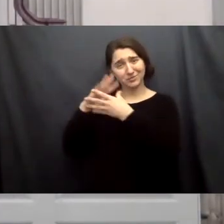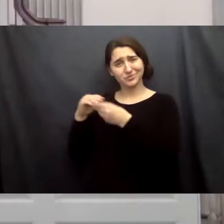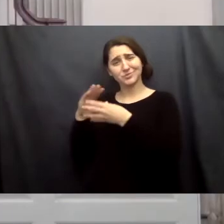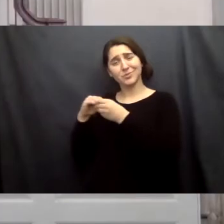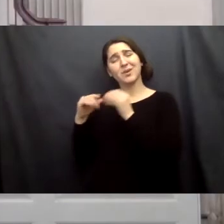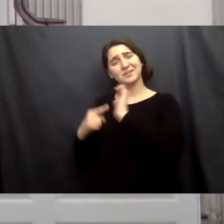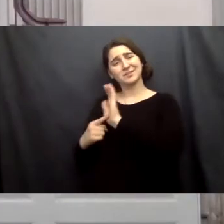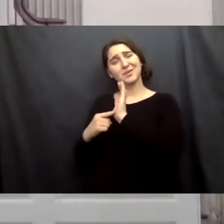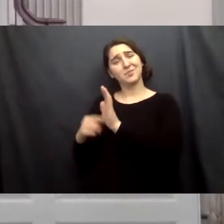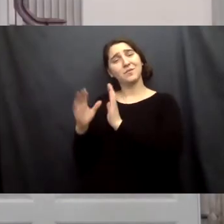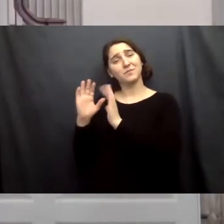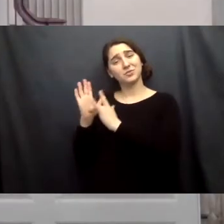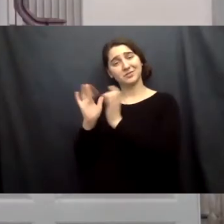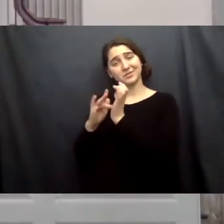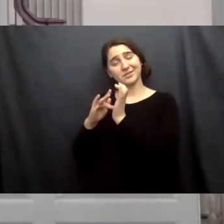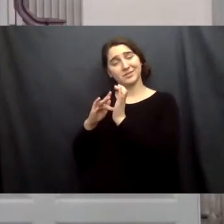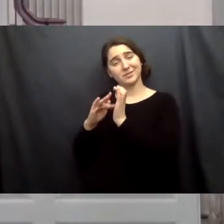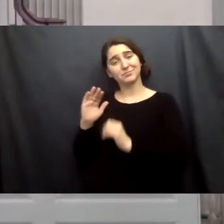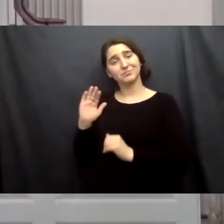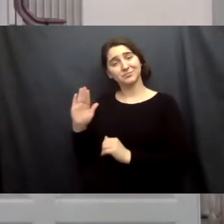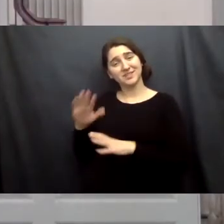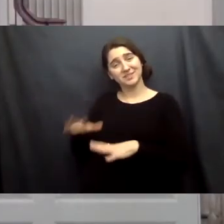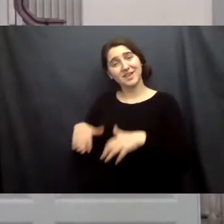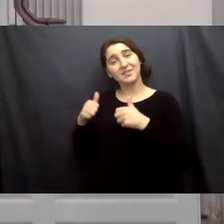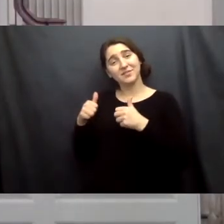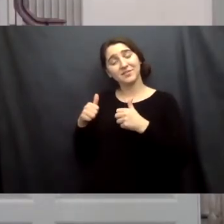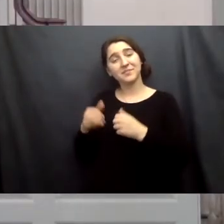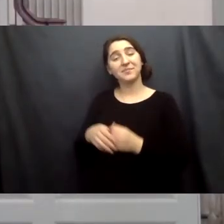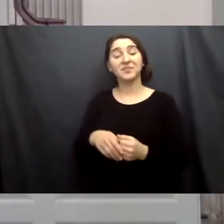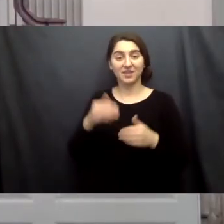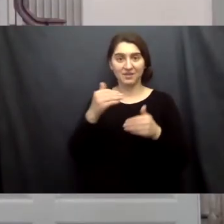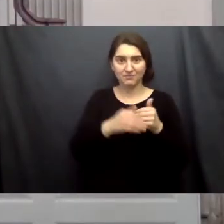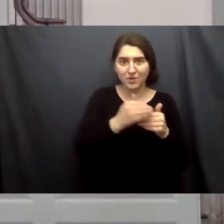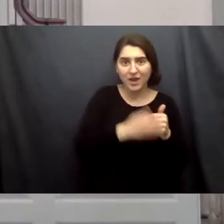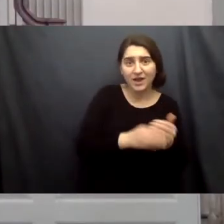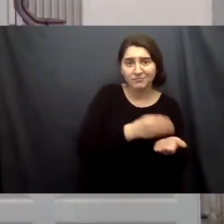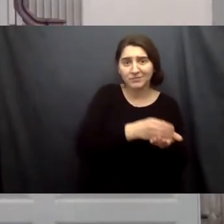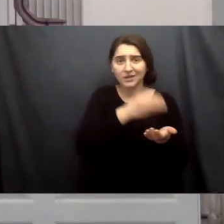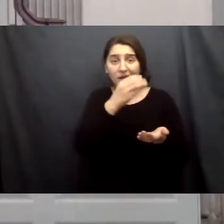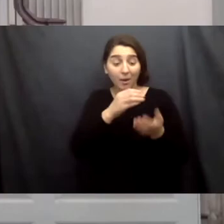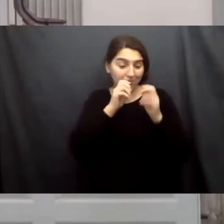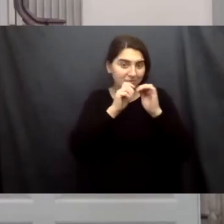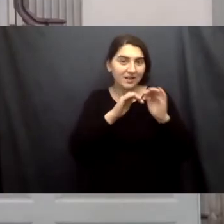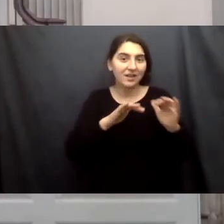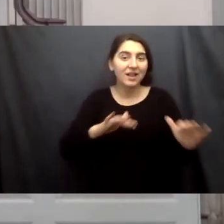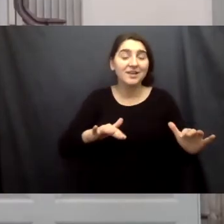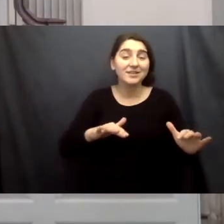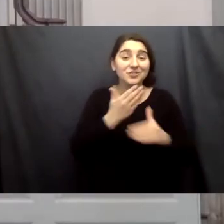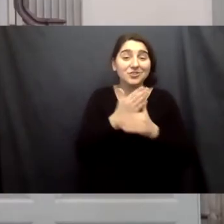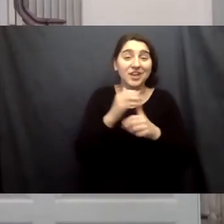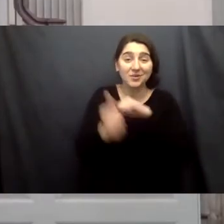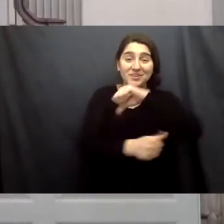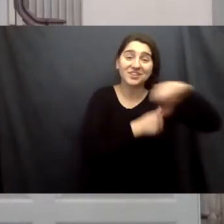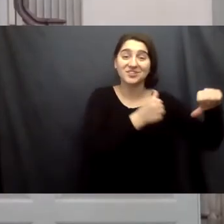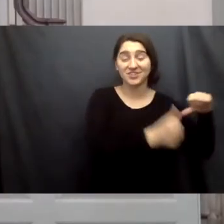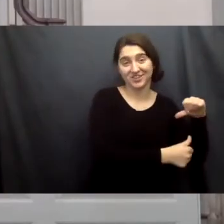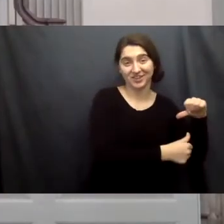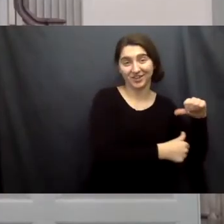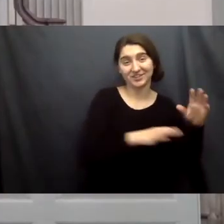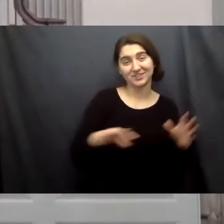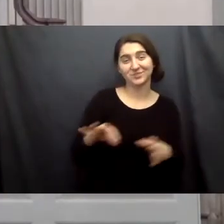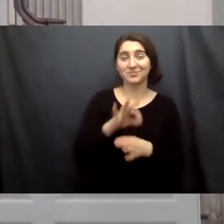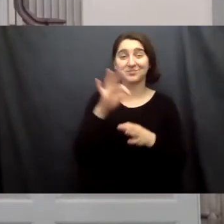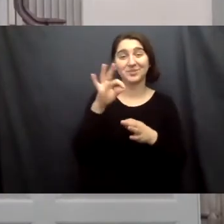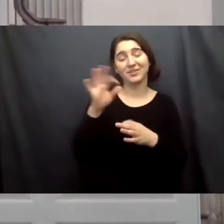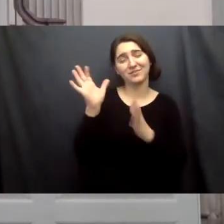We remember the story and the example of Jesus. We bless these elements and we share them with